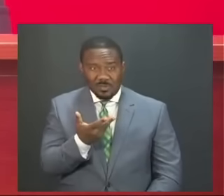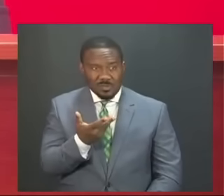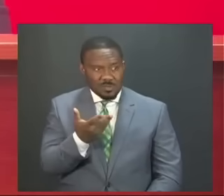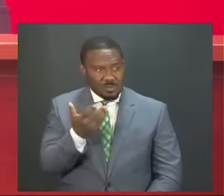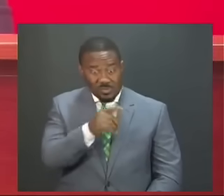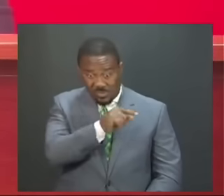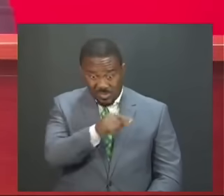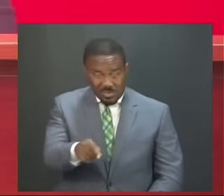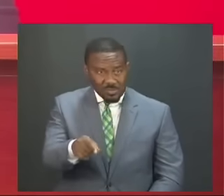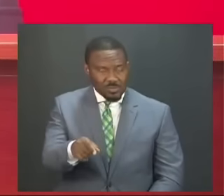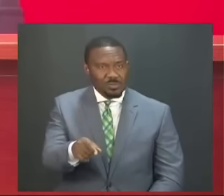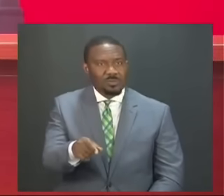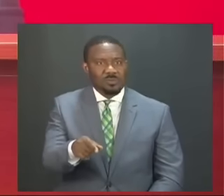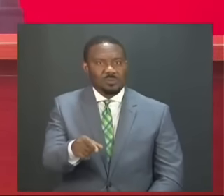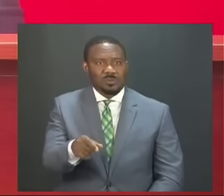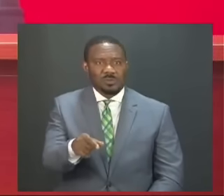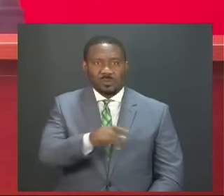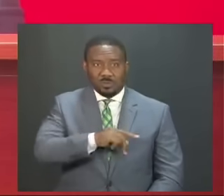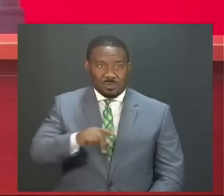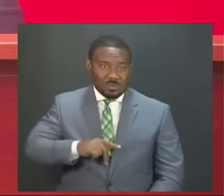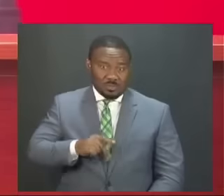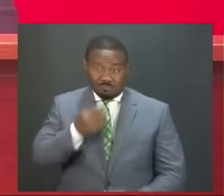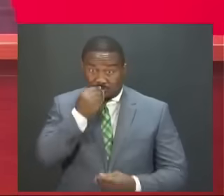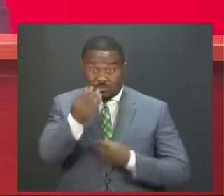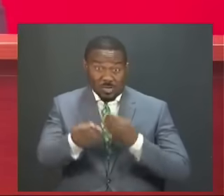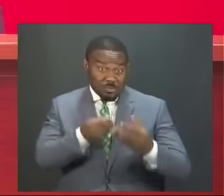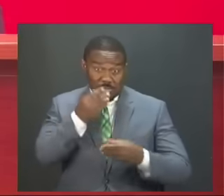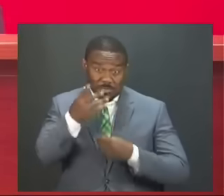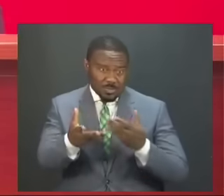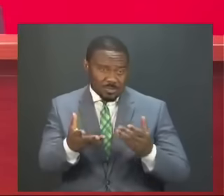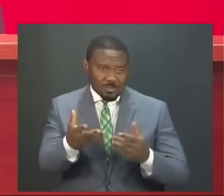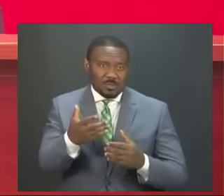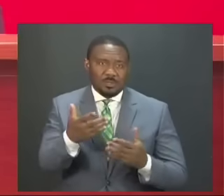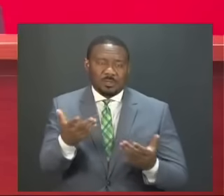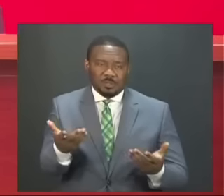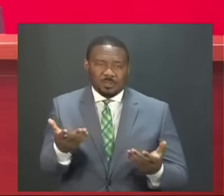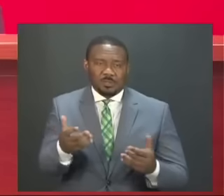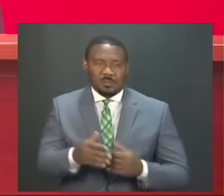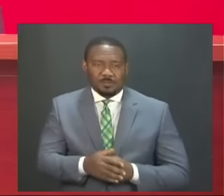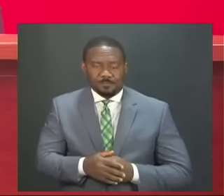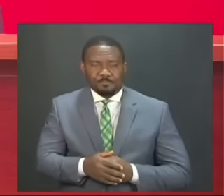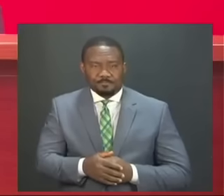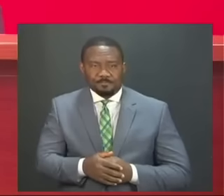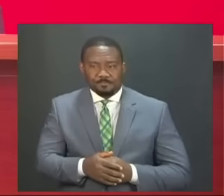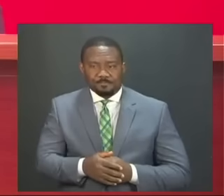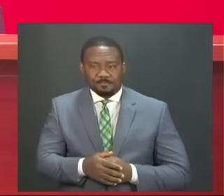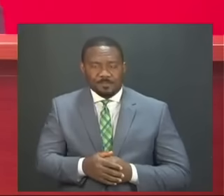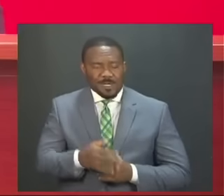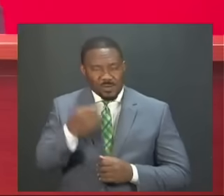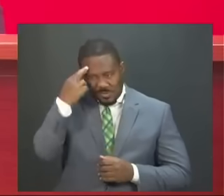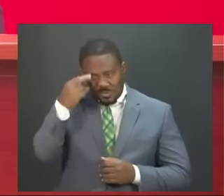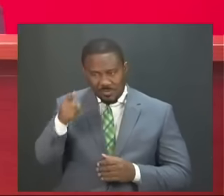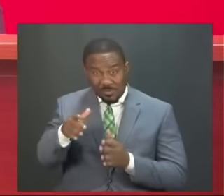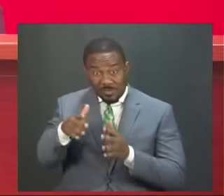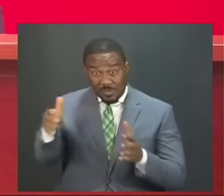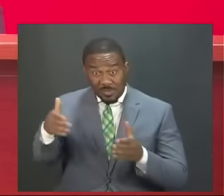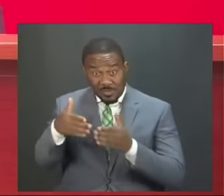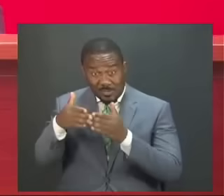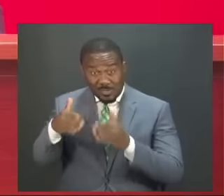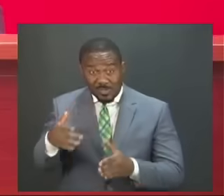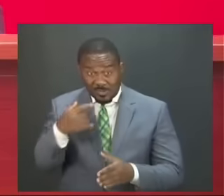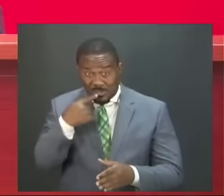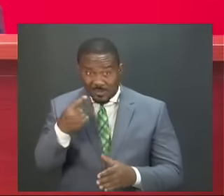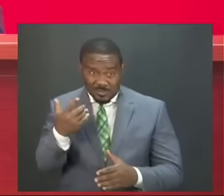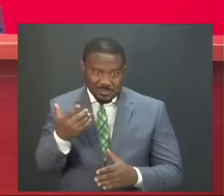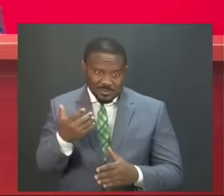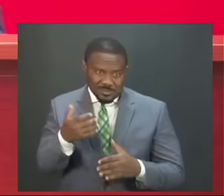floor. And I think that is why, as the majority leader said, even though you were